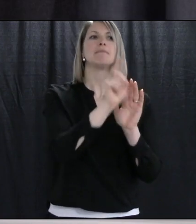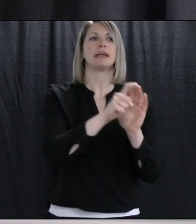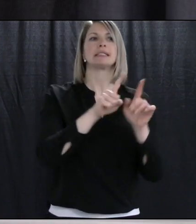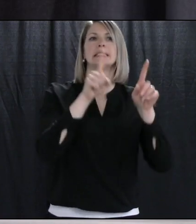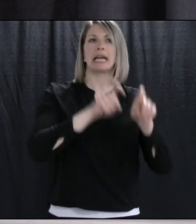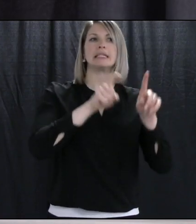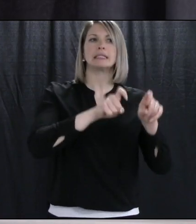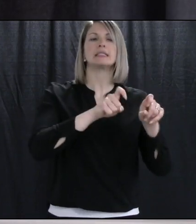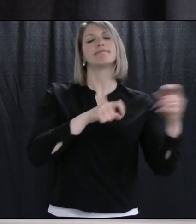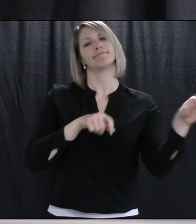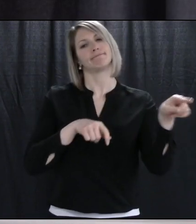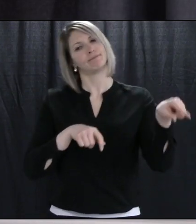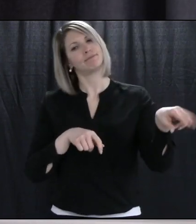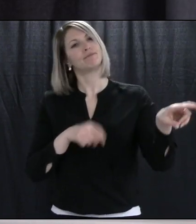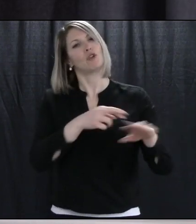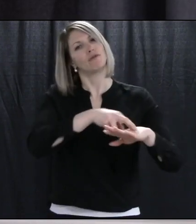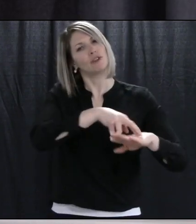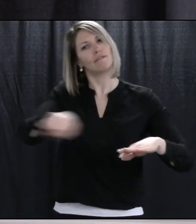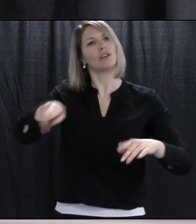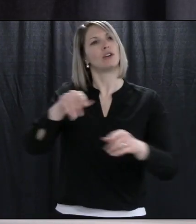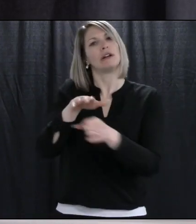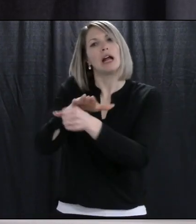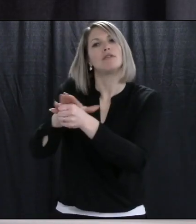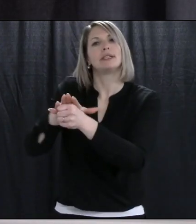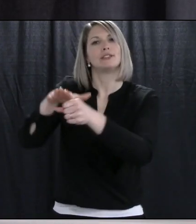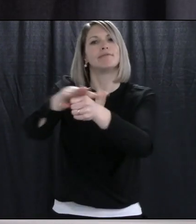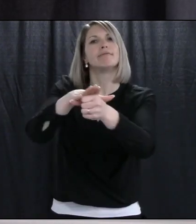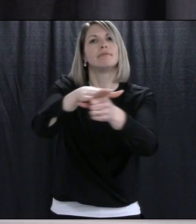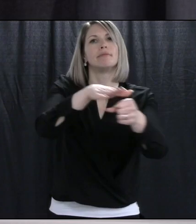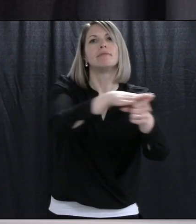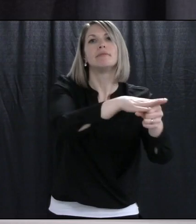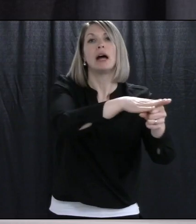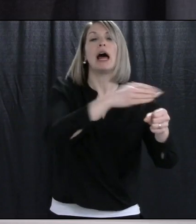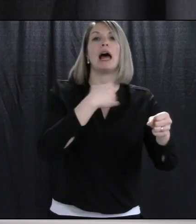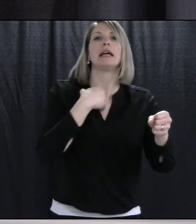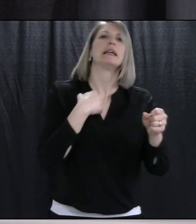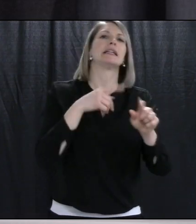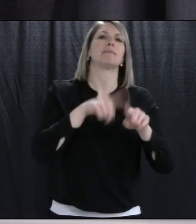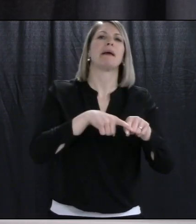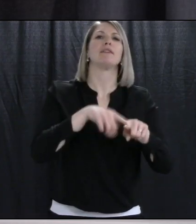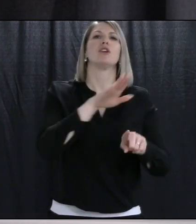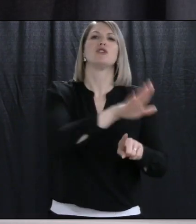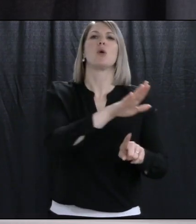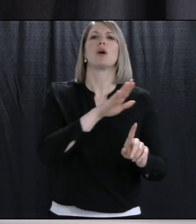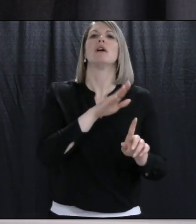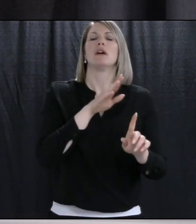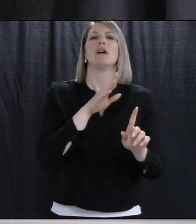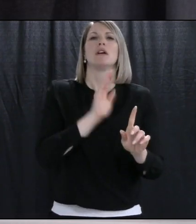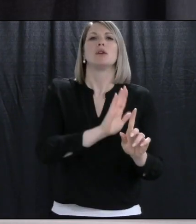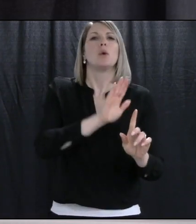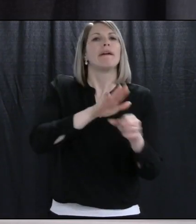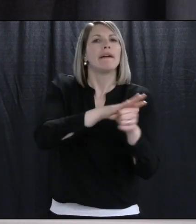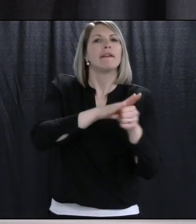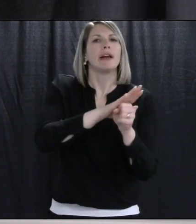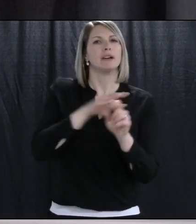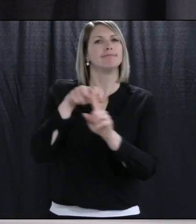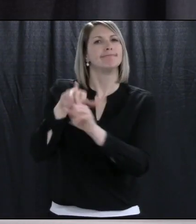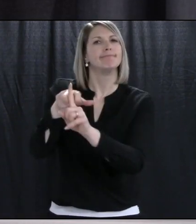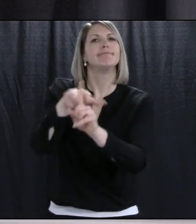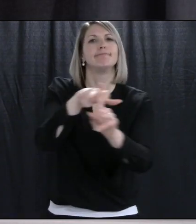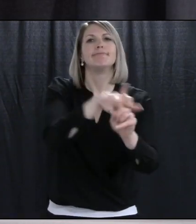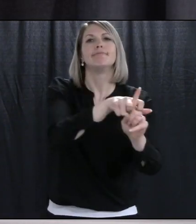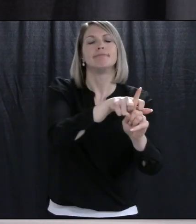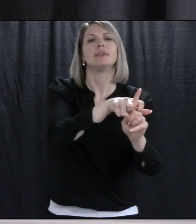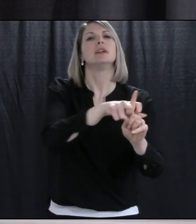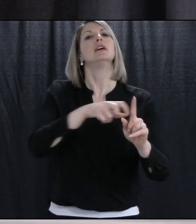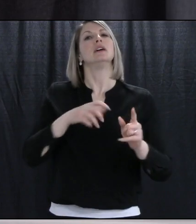for testing centres. Each region will have a number of these. The locations will be worked out over the course of the